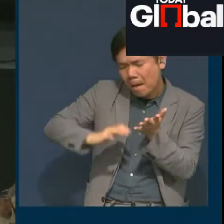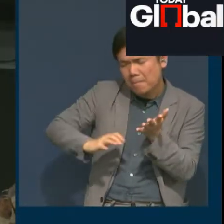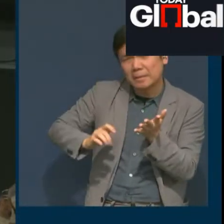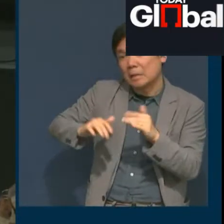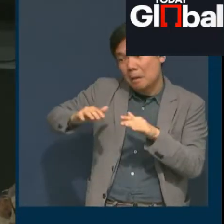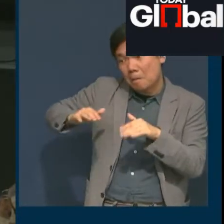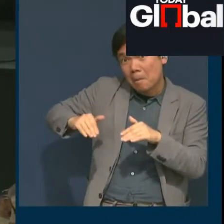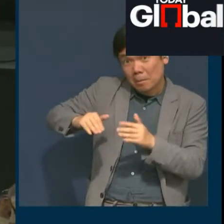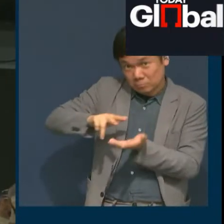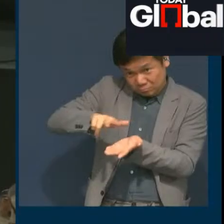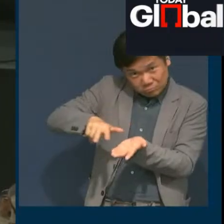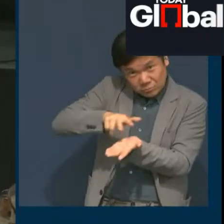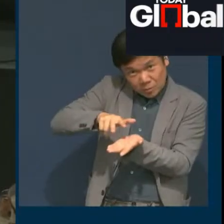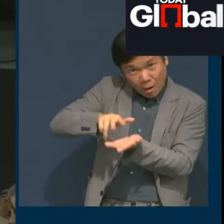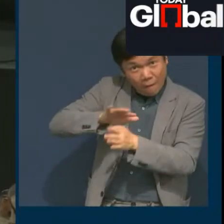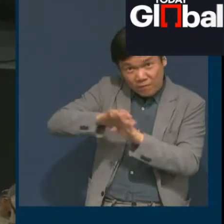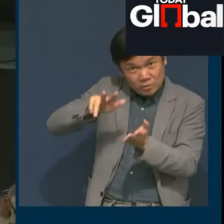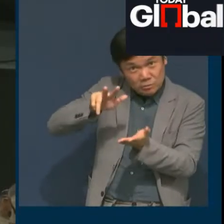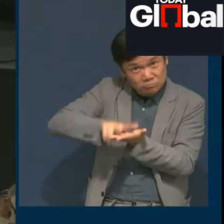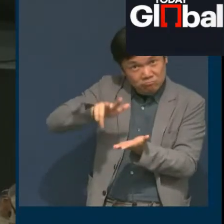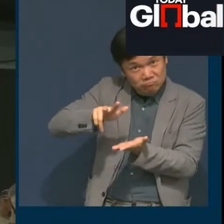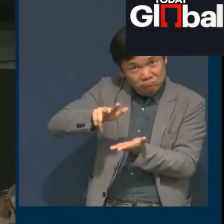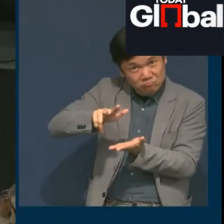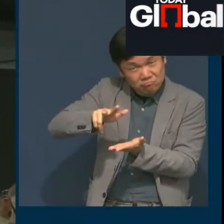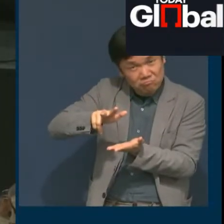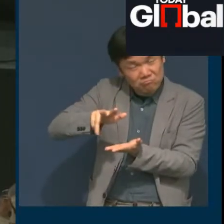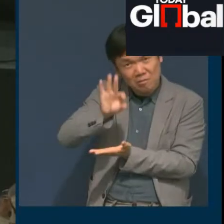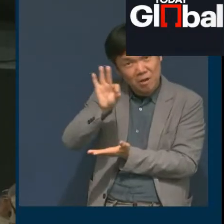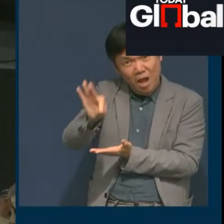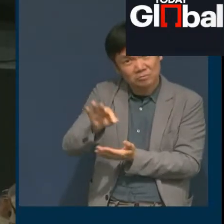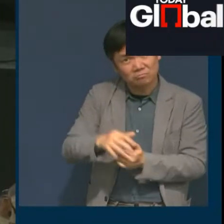done. In the same paragraph, you talk about